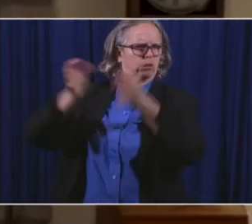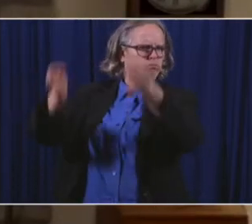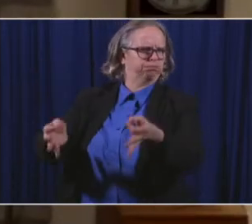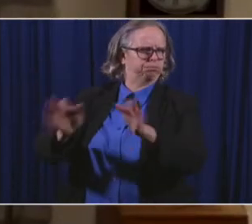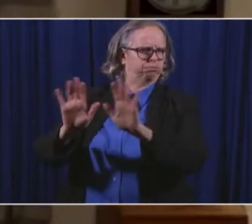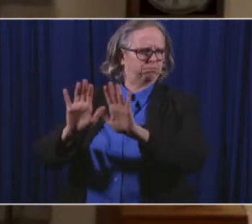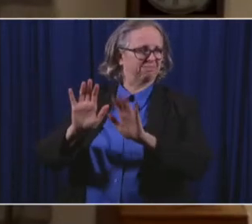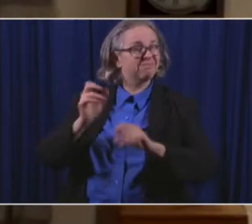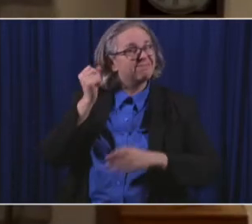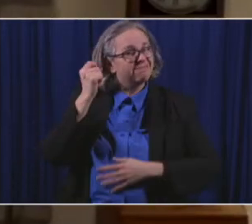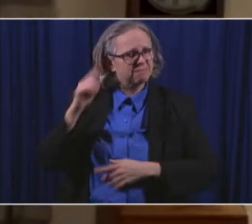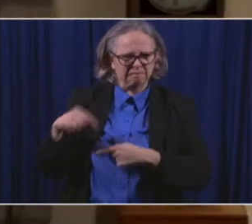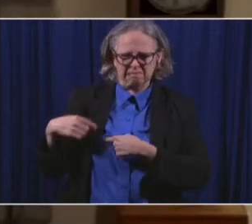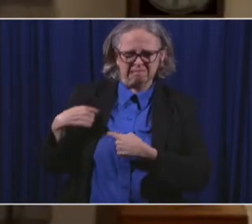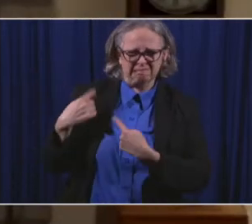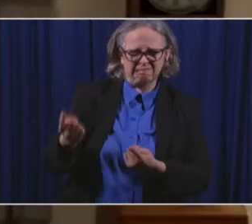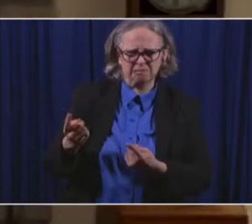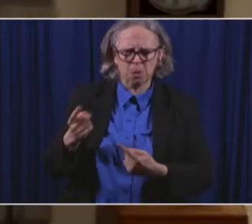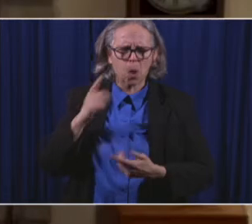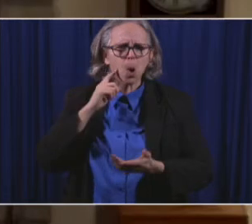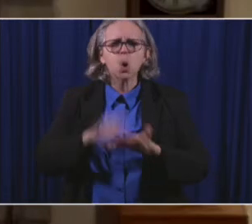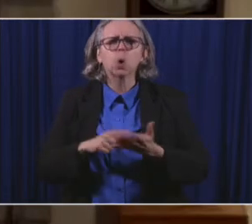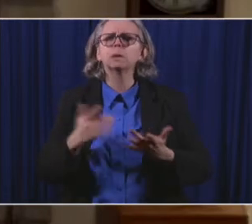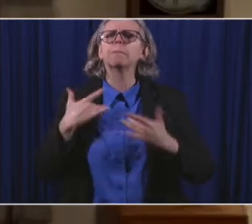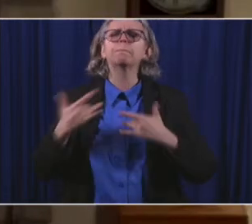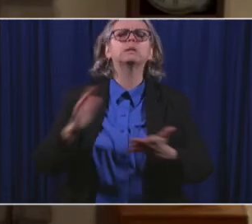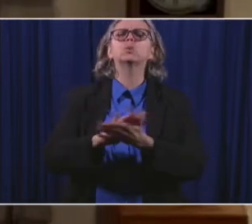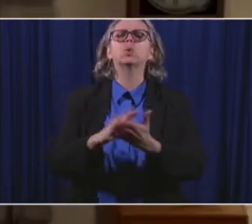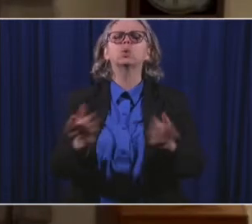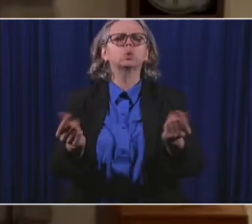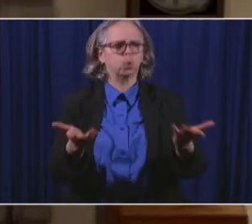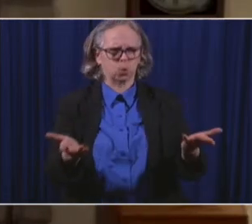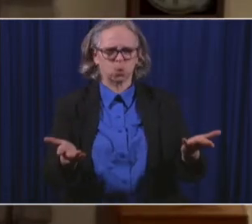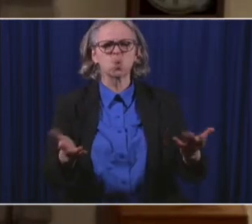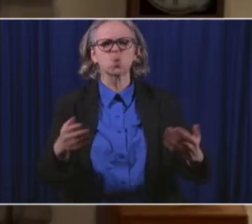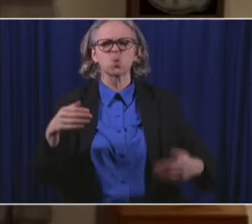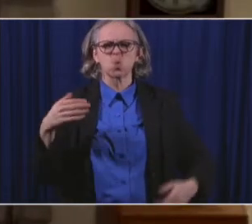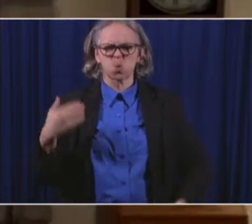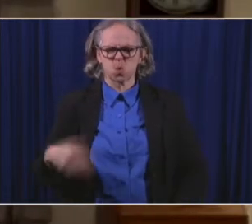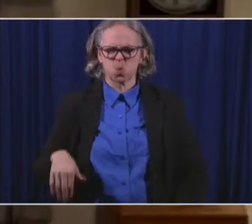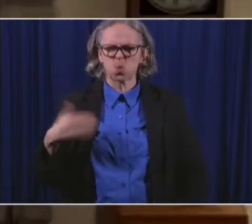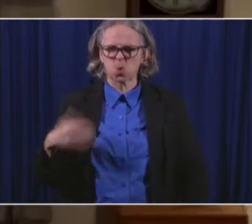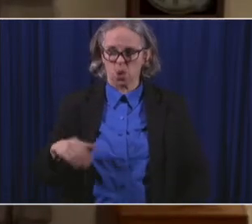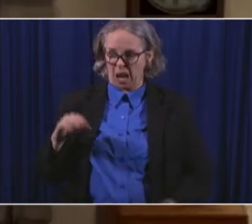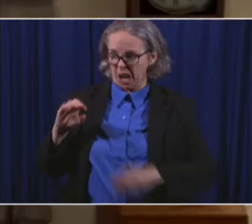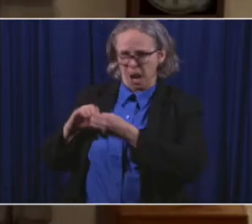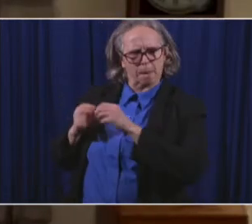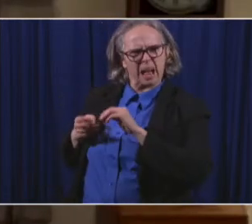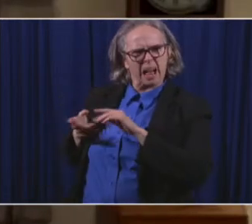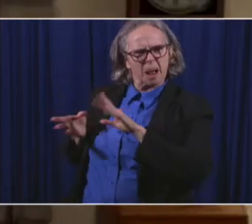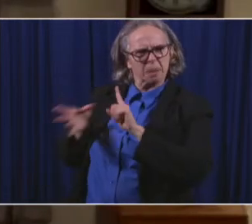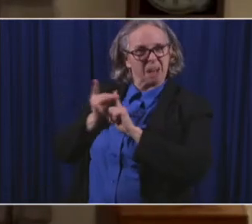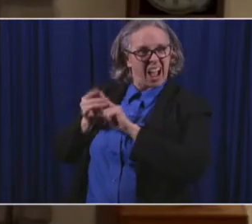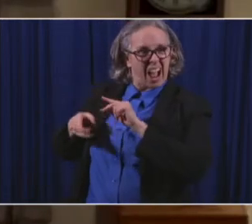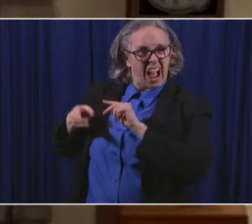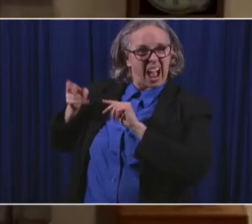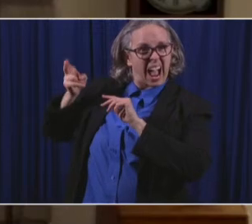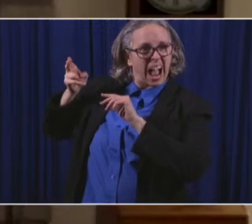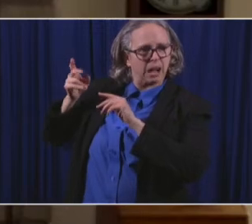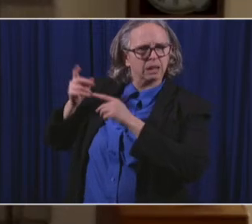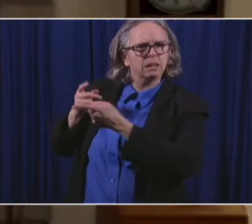weeks is that more and more schools, because of the spread of the coronavirus, more and more schools are having trouble keeping bus